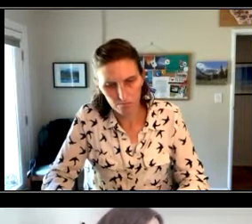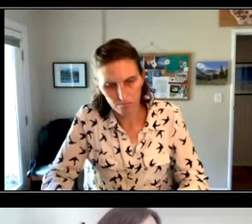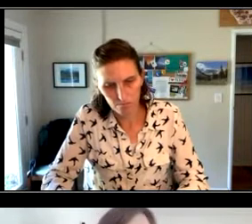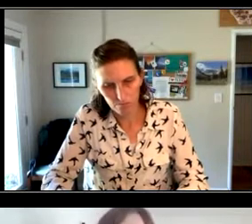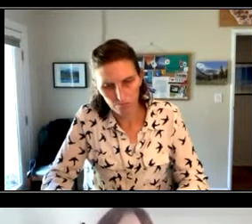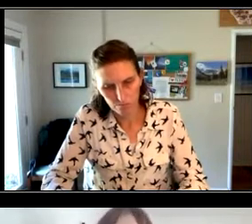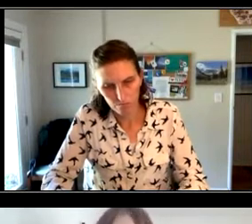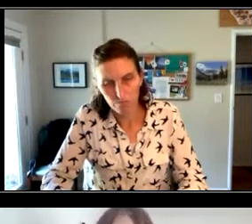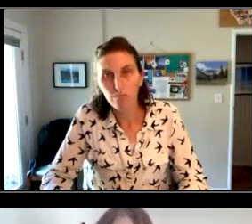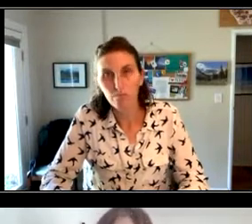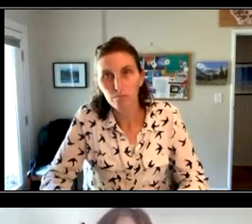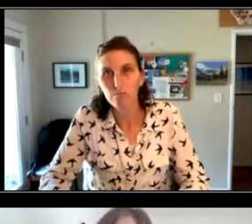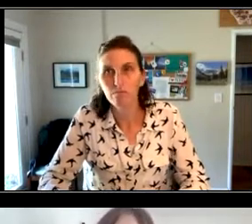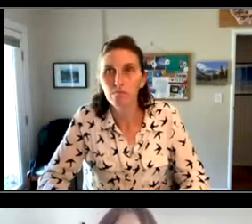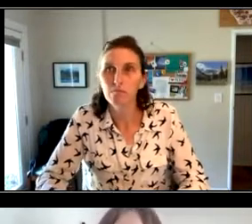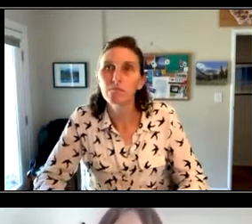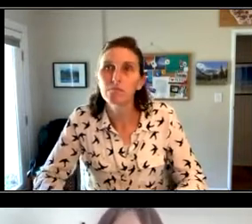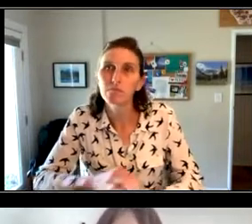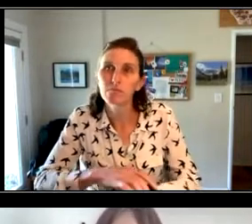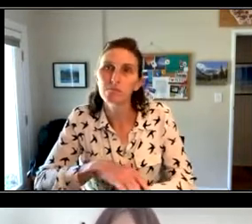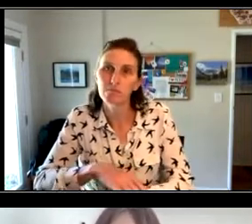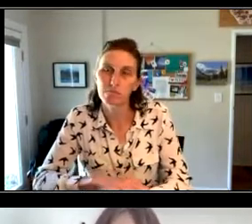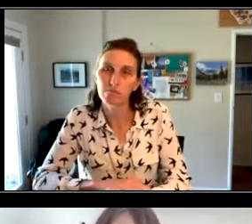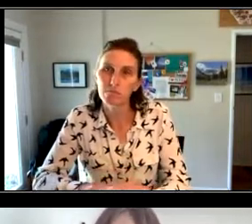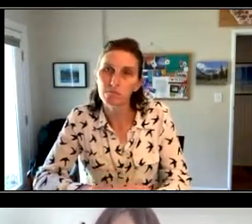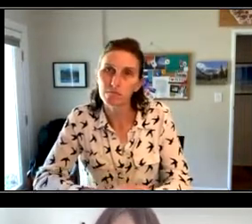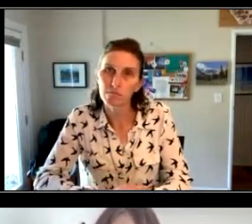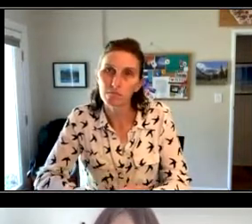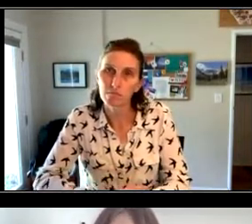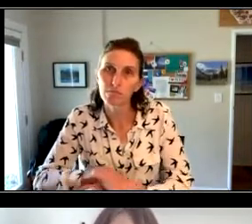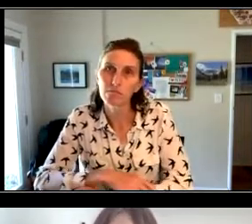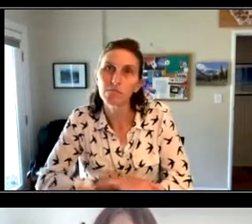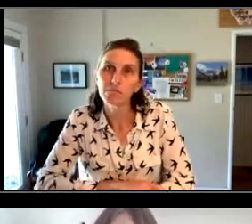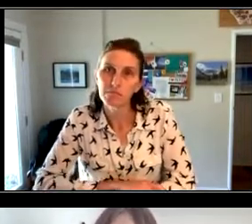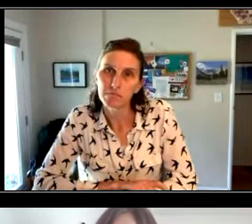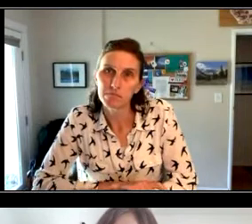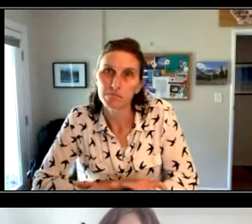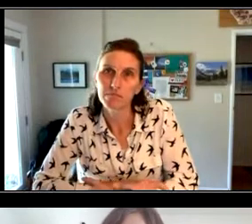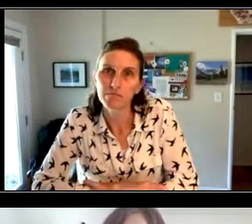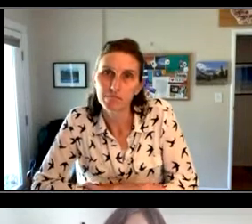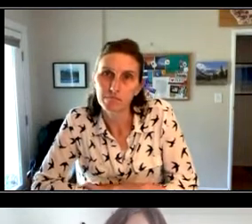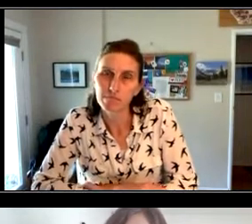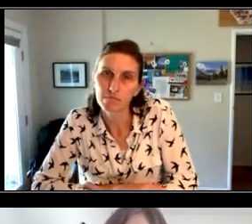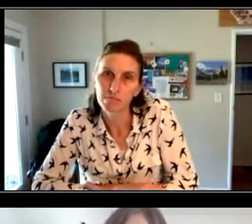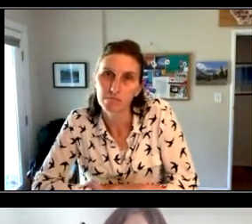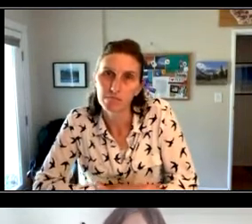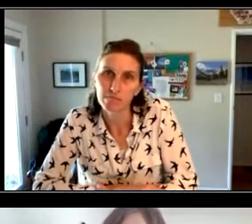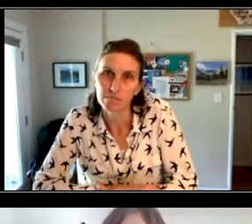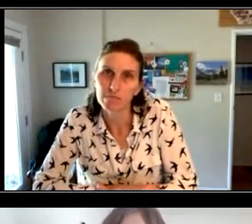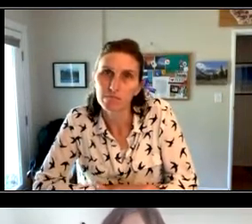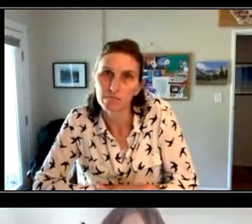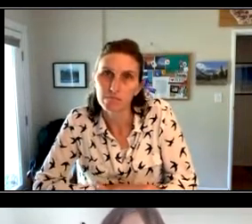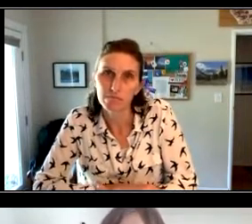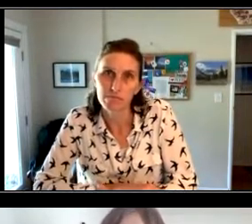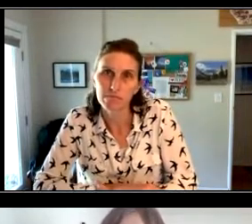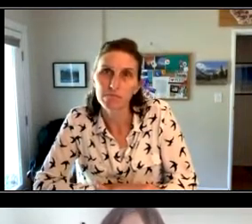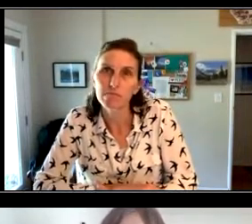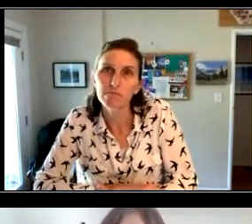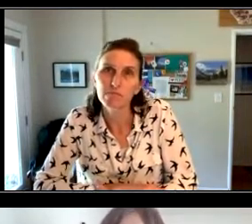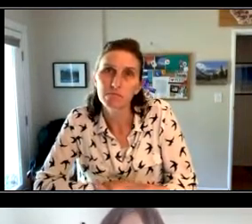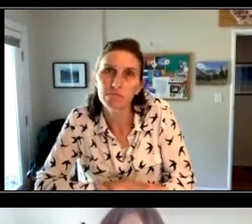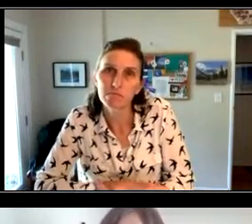to communities. And so glad to hear that this work is being done, because it is so important to try to, to try